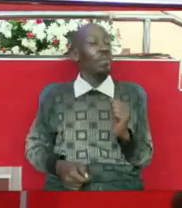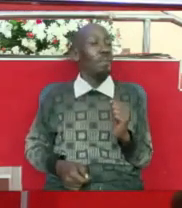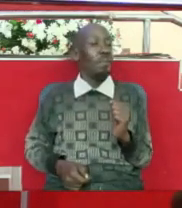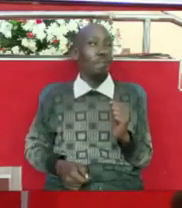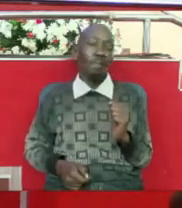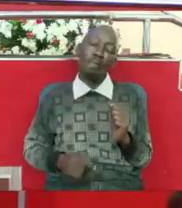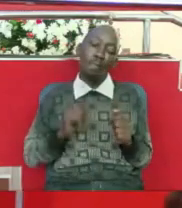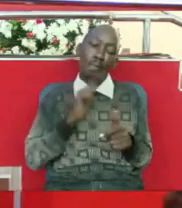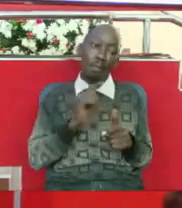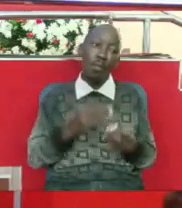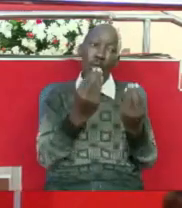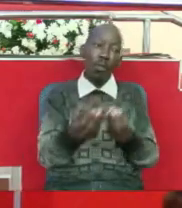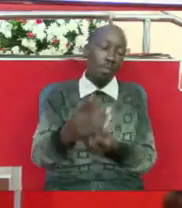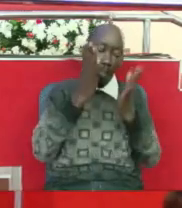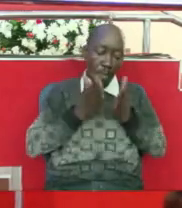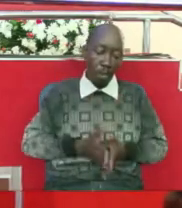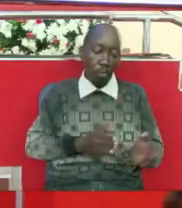And then they would give you